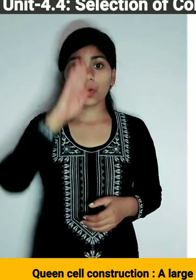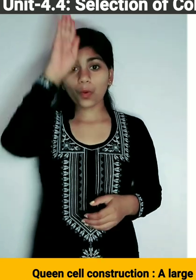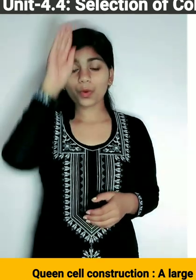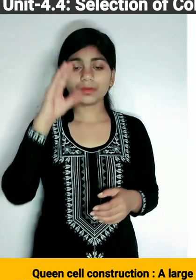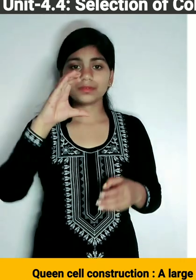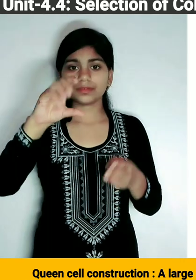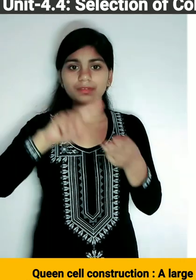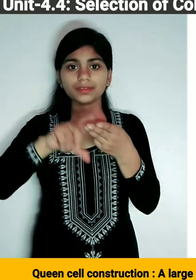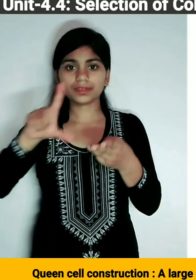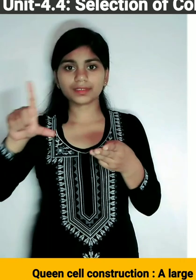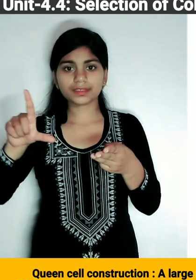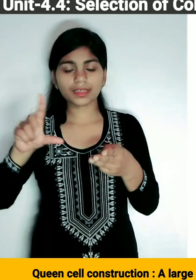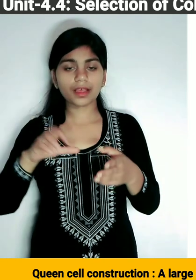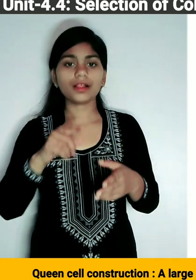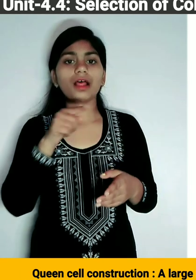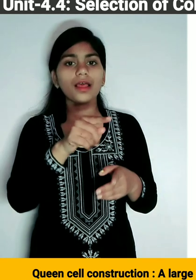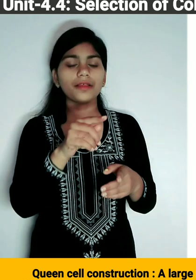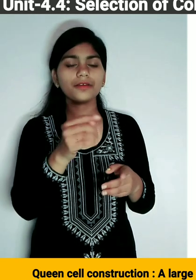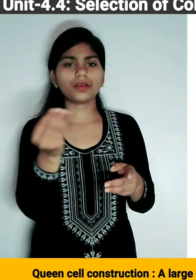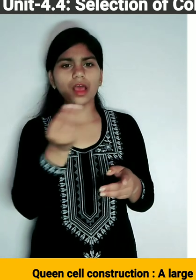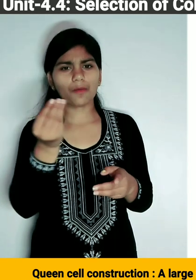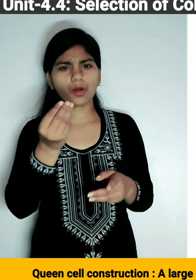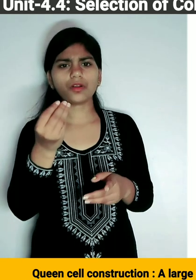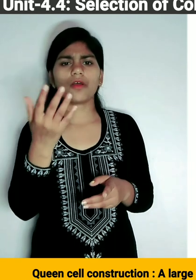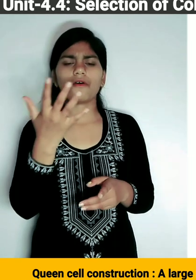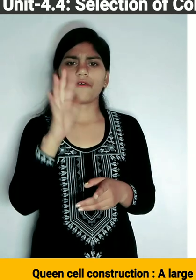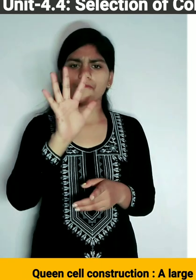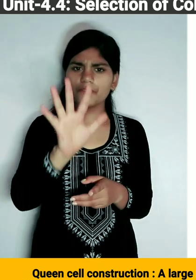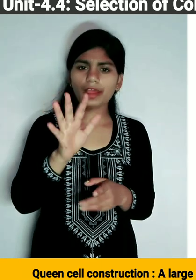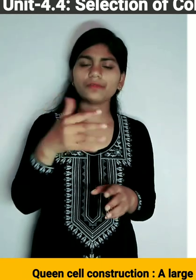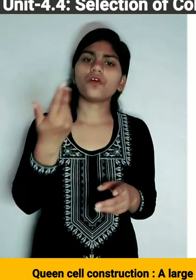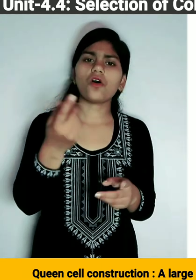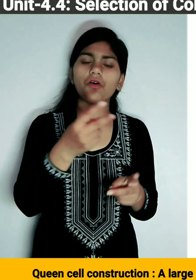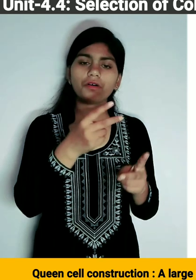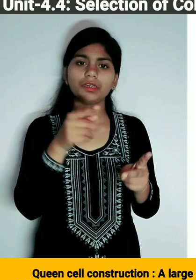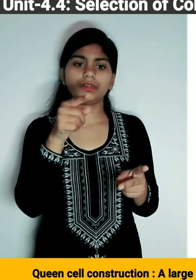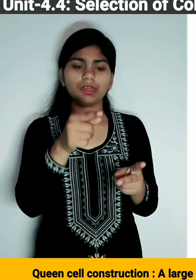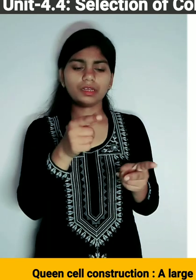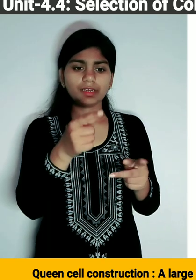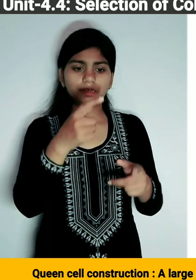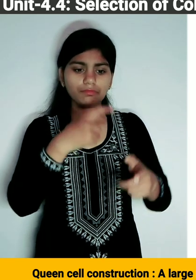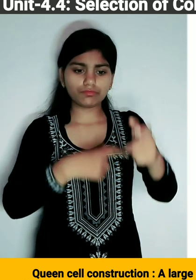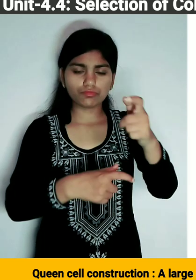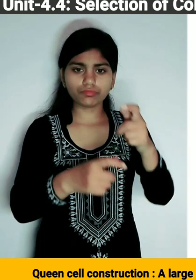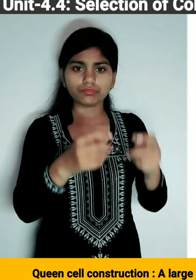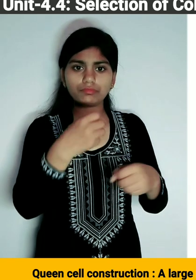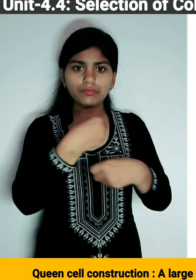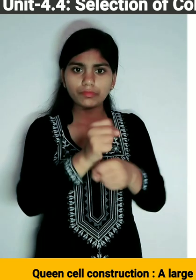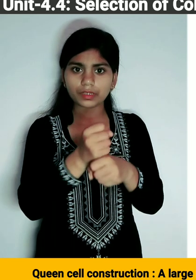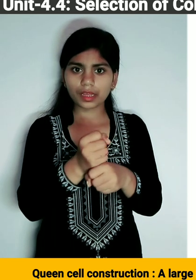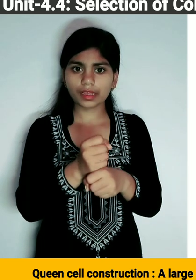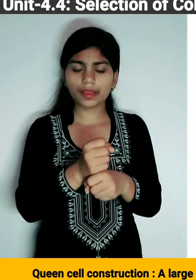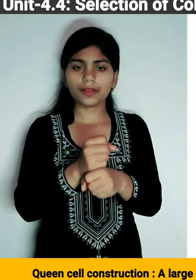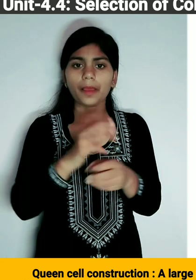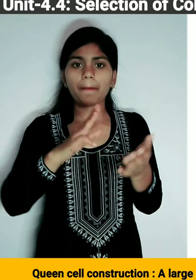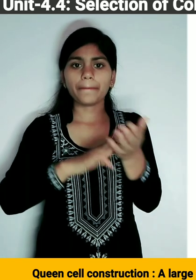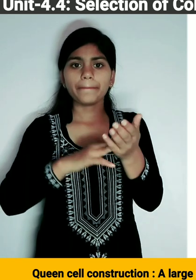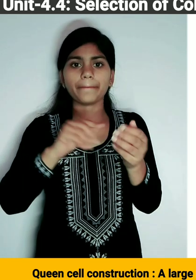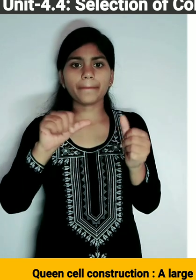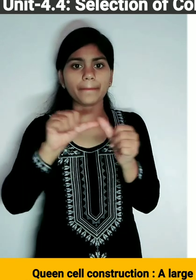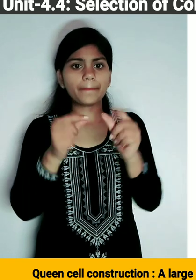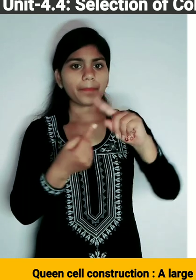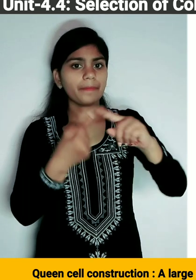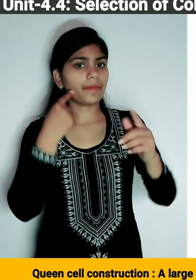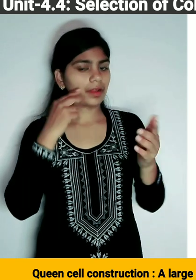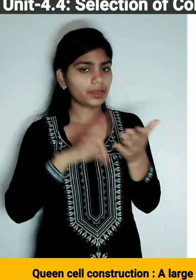transplanted into mating nuclei 10 days after grafting but before emergence